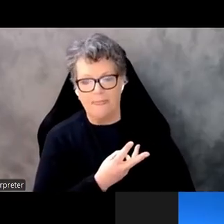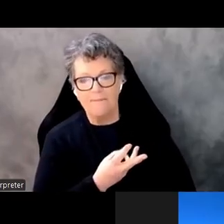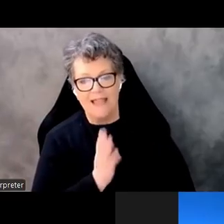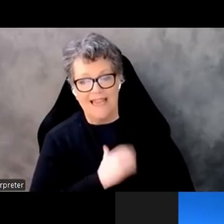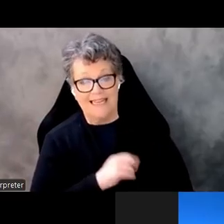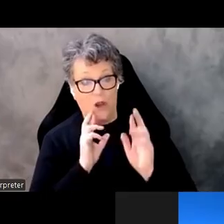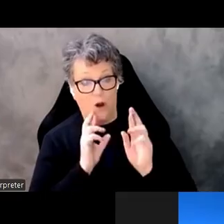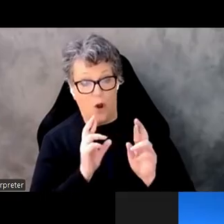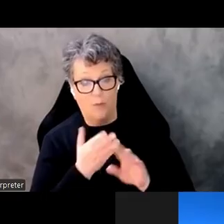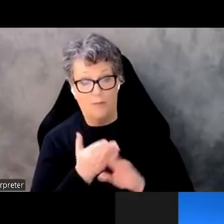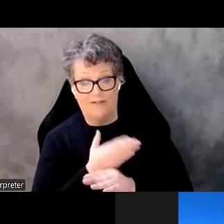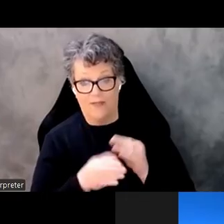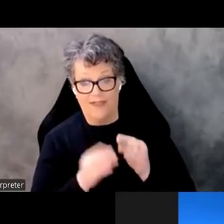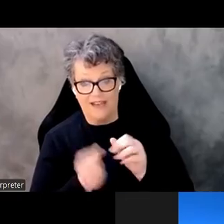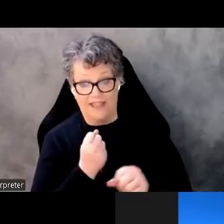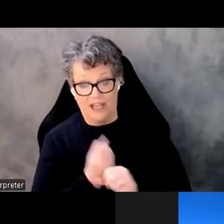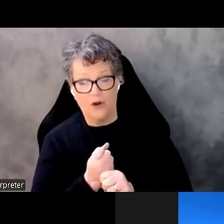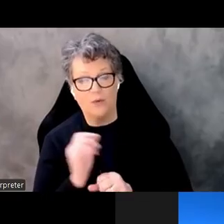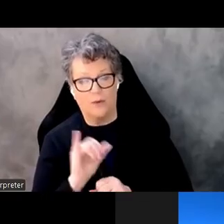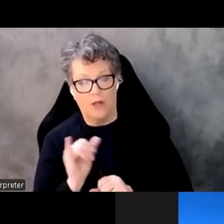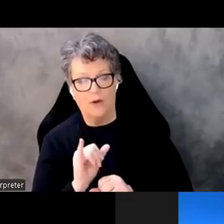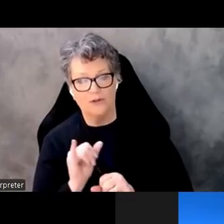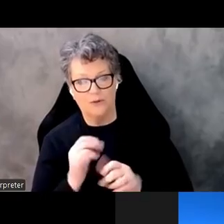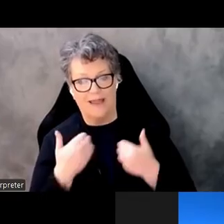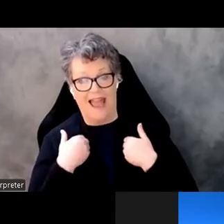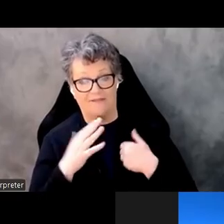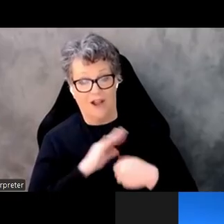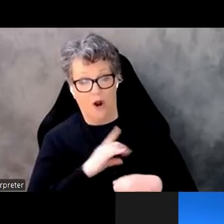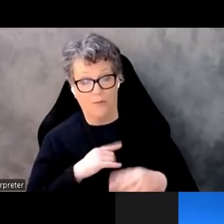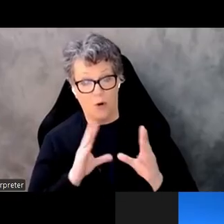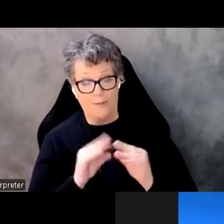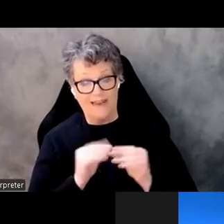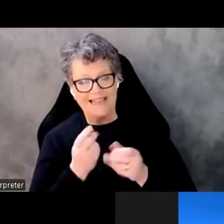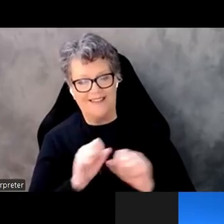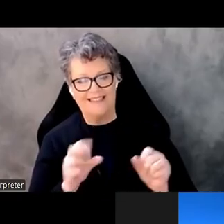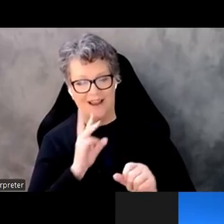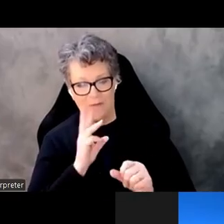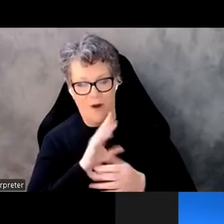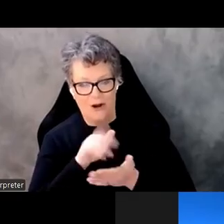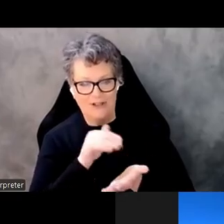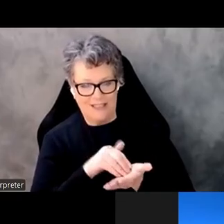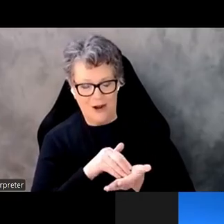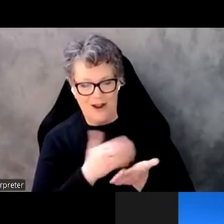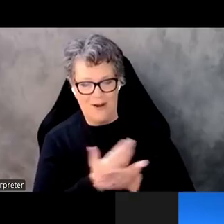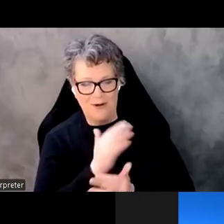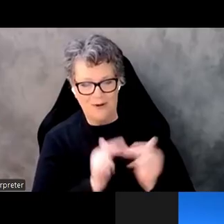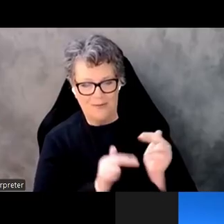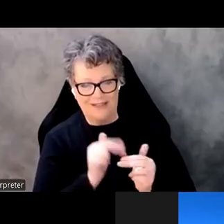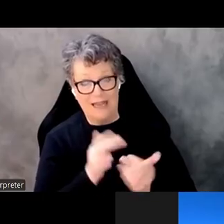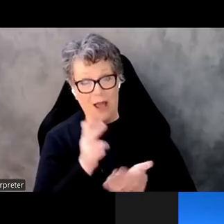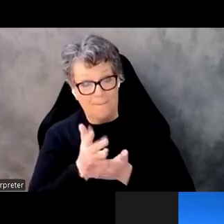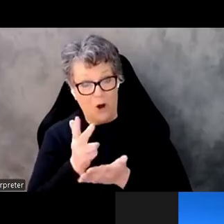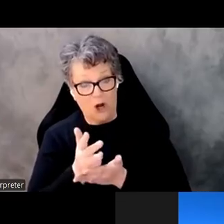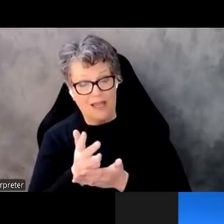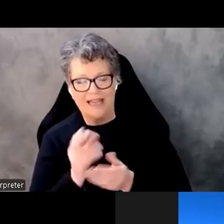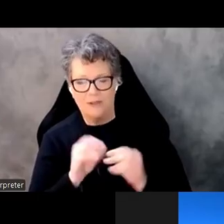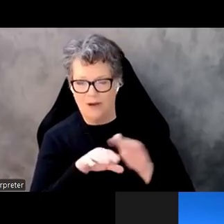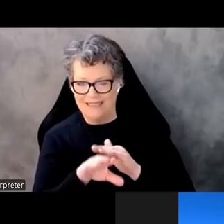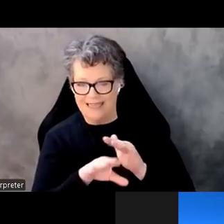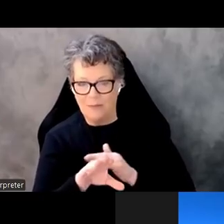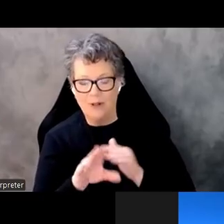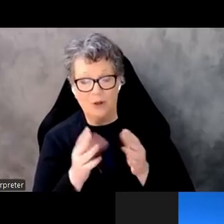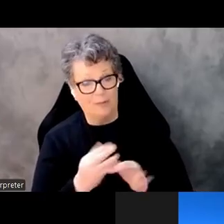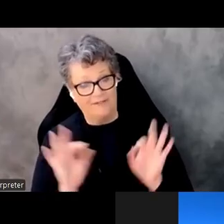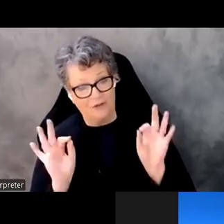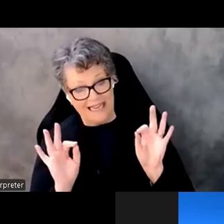hope before the end of the year that we will also be holding our board meetings at the Safe Water Center. Parking is more accessible and will be